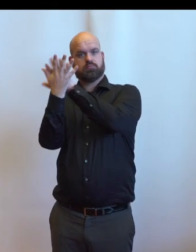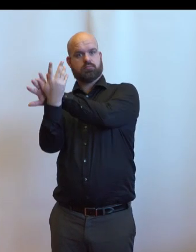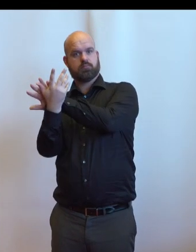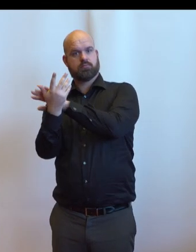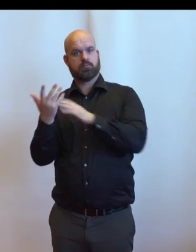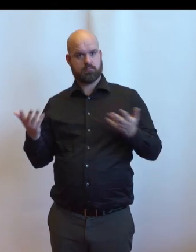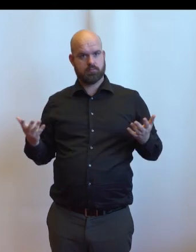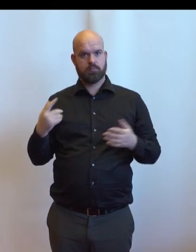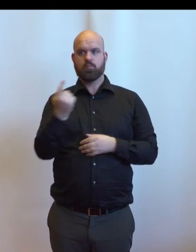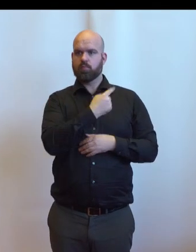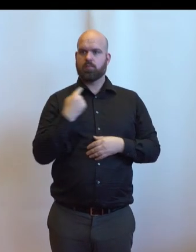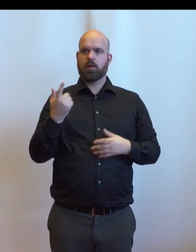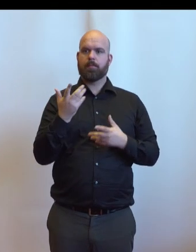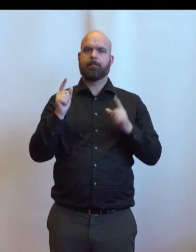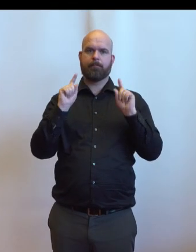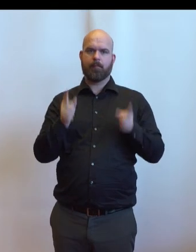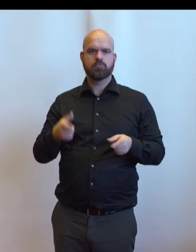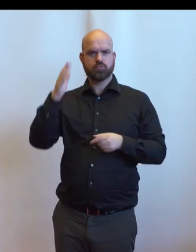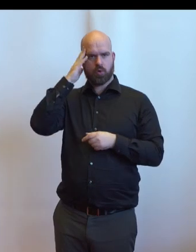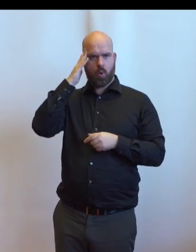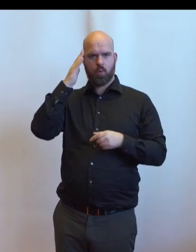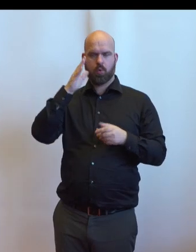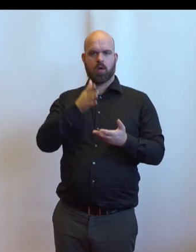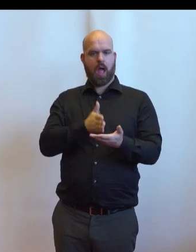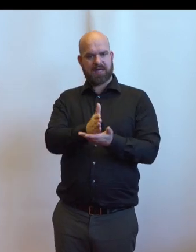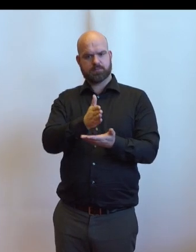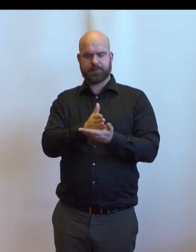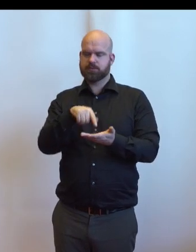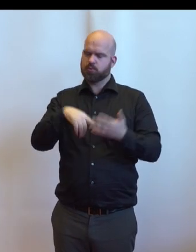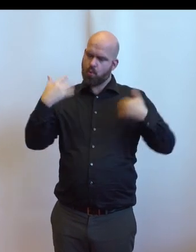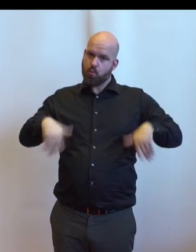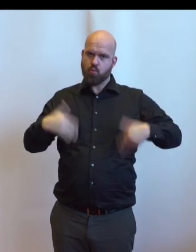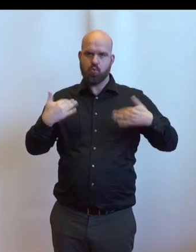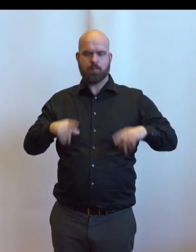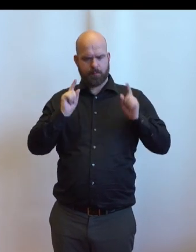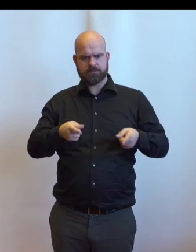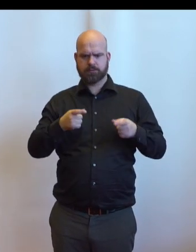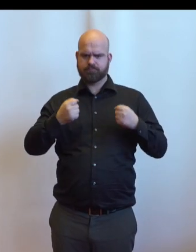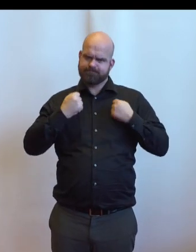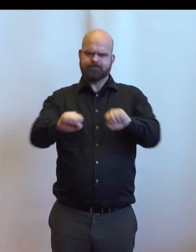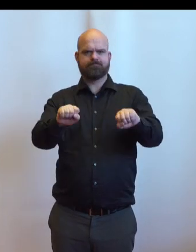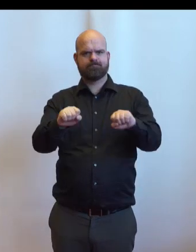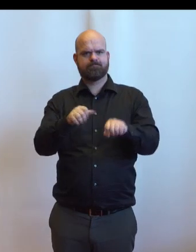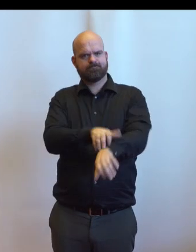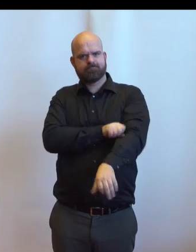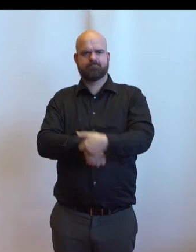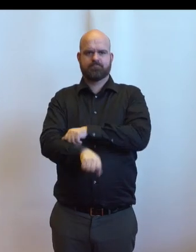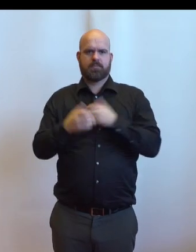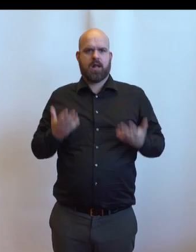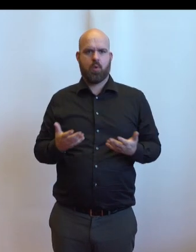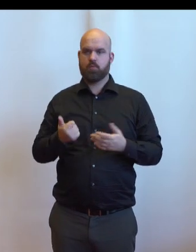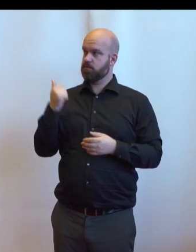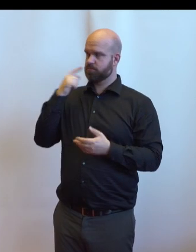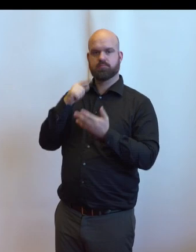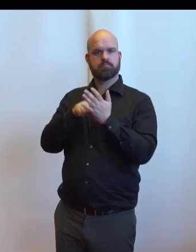taking accessibility seriously. This is actually the median ages of populations over a 100-year period. And what you can see is